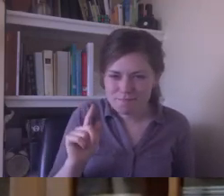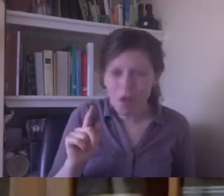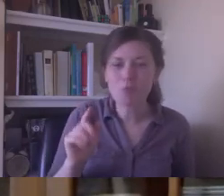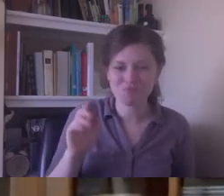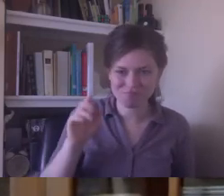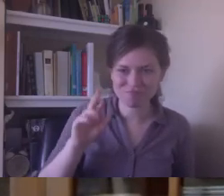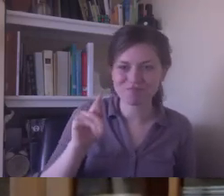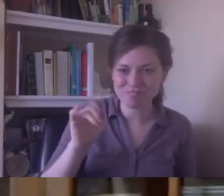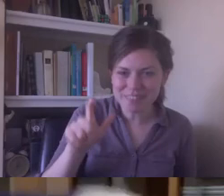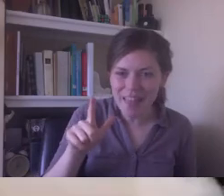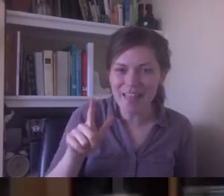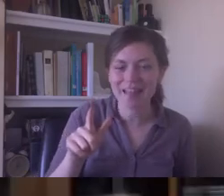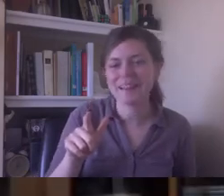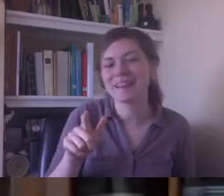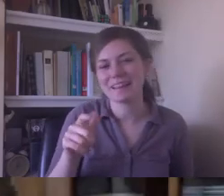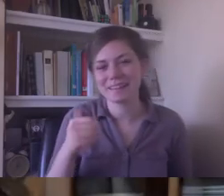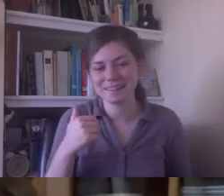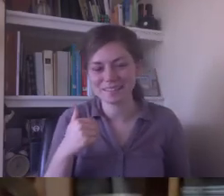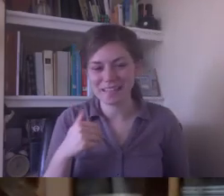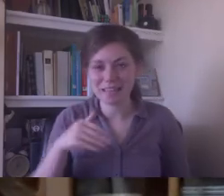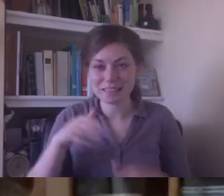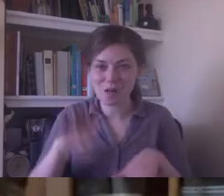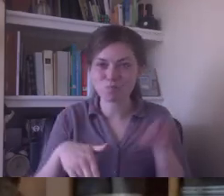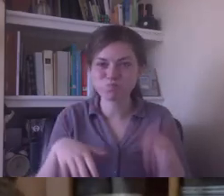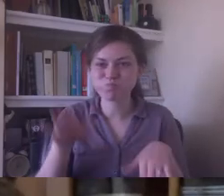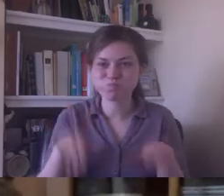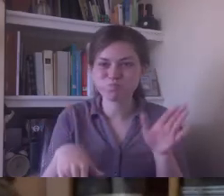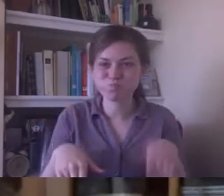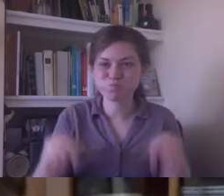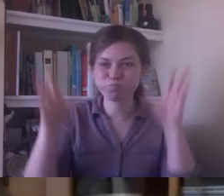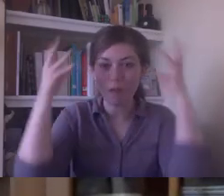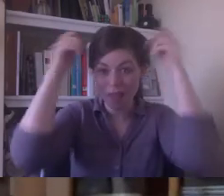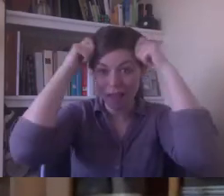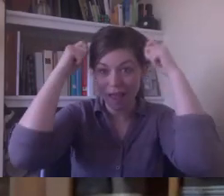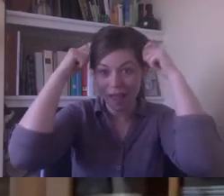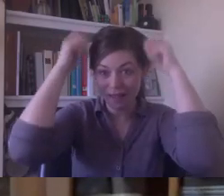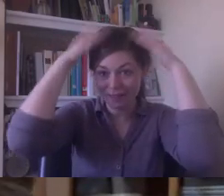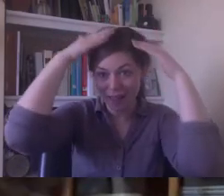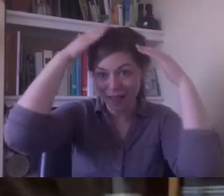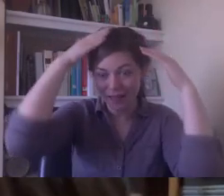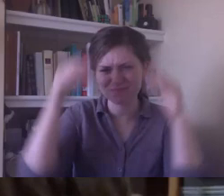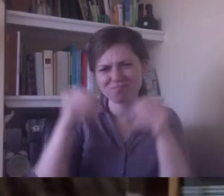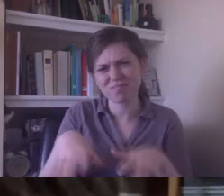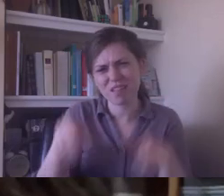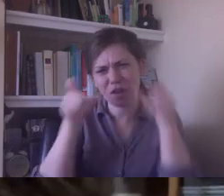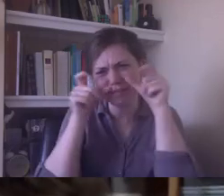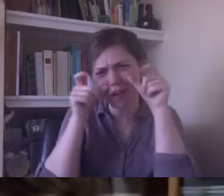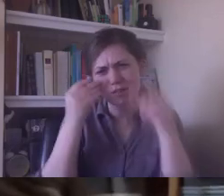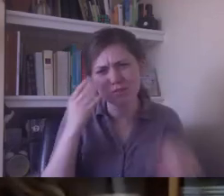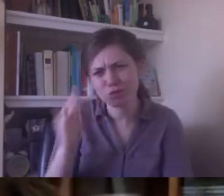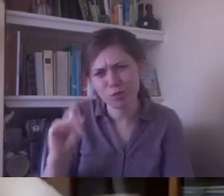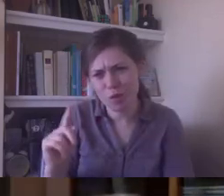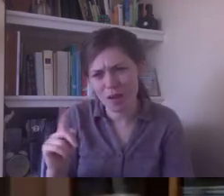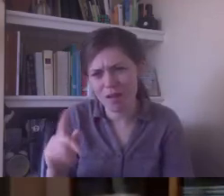There's his tail sticking out of his swim trunks. He's got his flippers and his swim cap. I somehow lost his goggles. I'm not sure what happened to